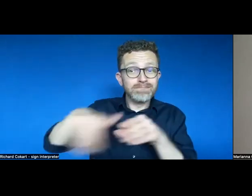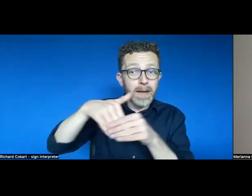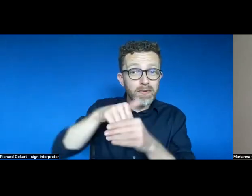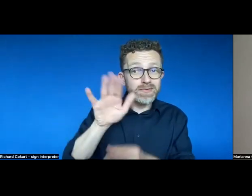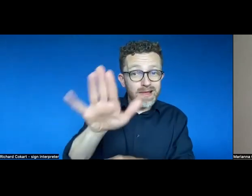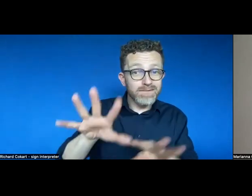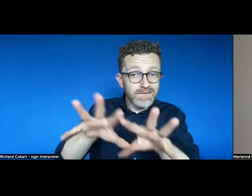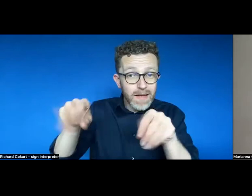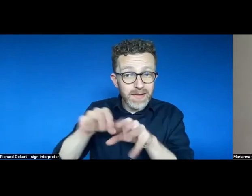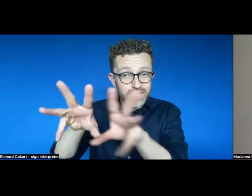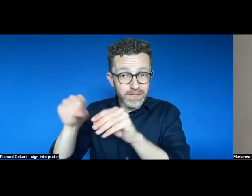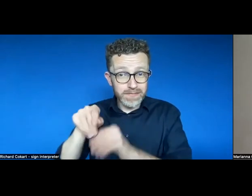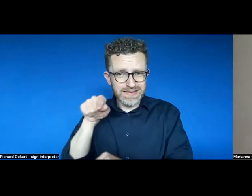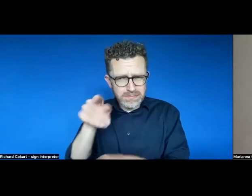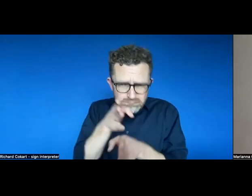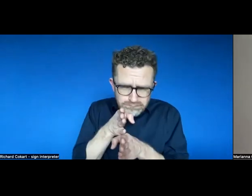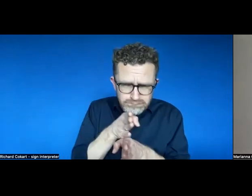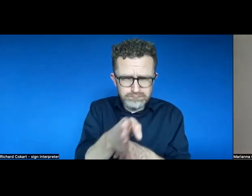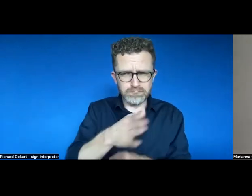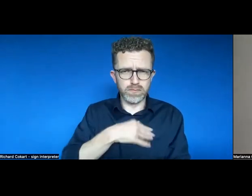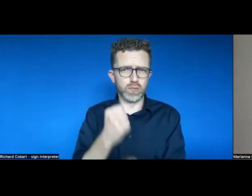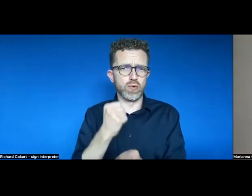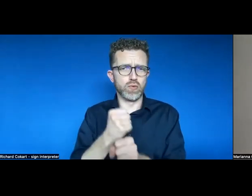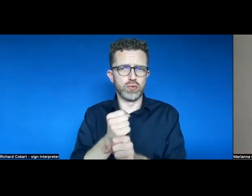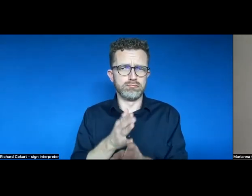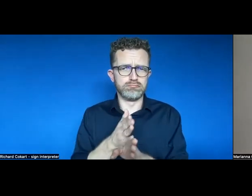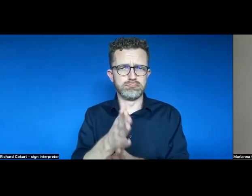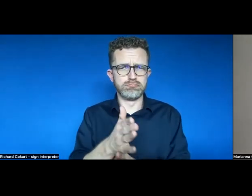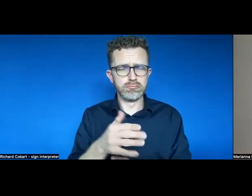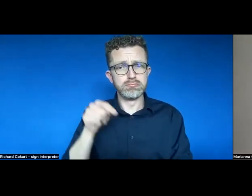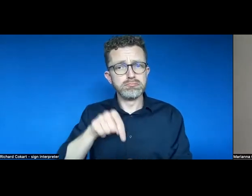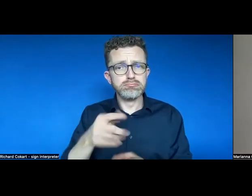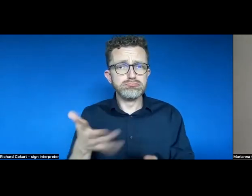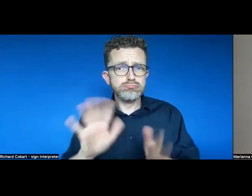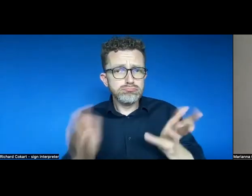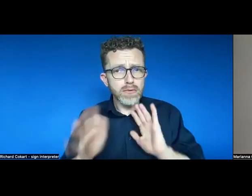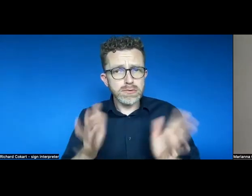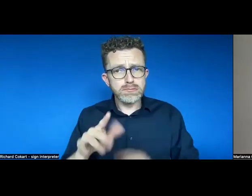150,000 hryvnias per month. And only from 8 to